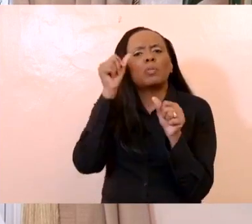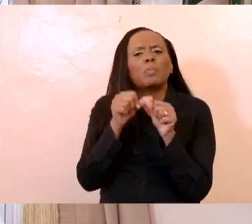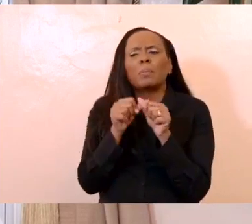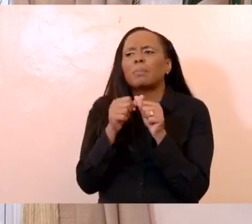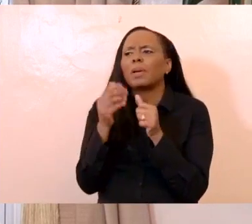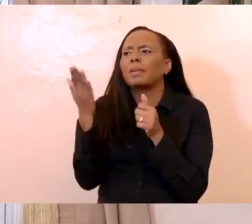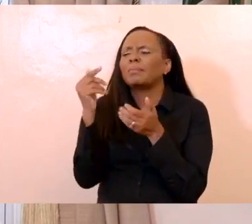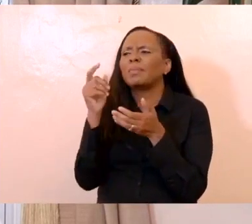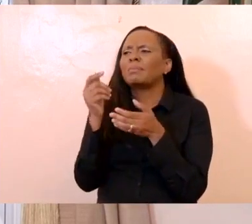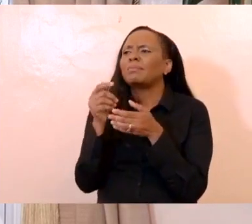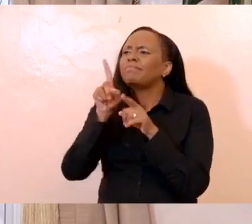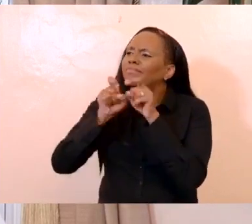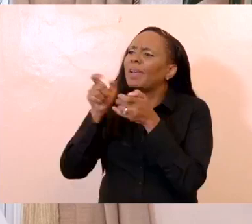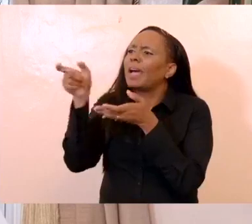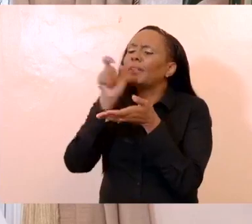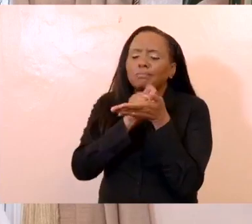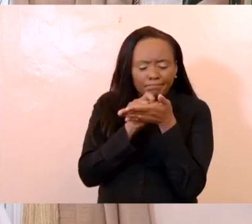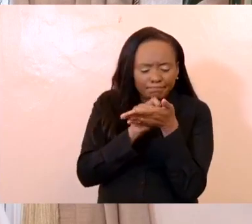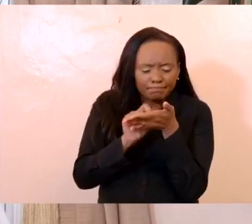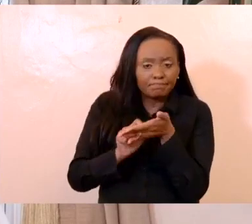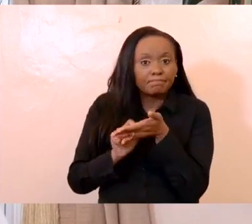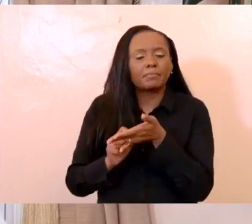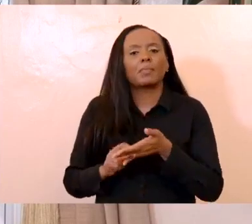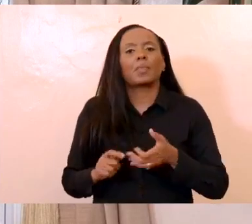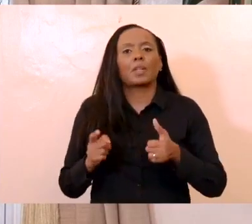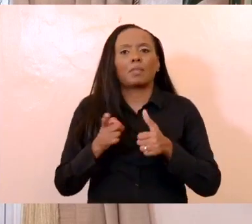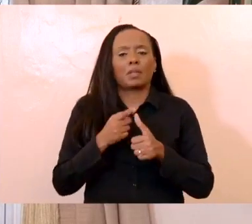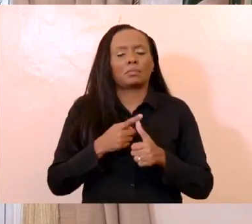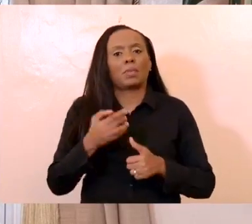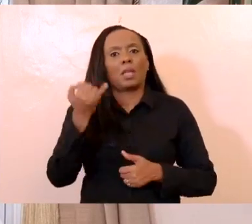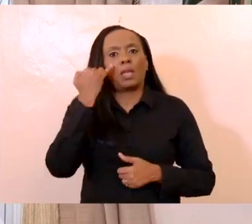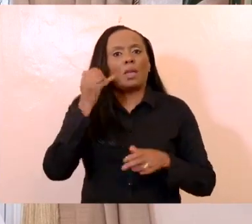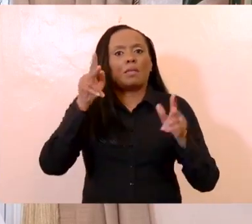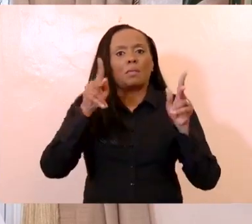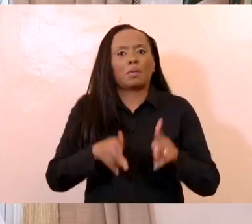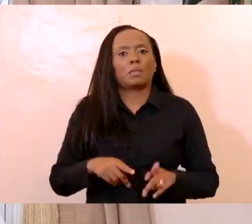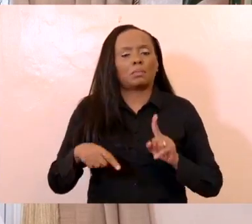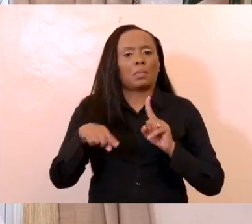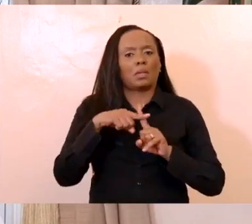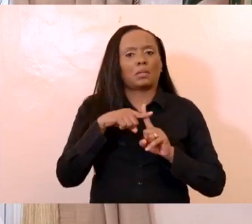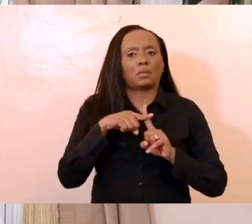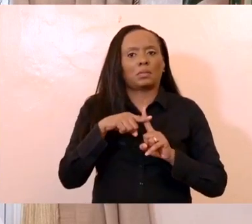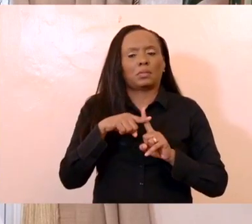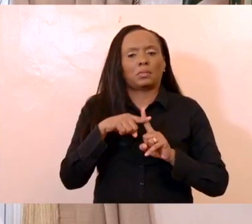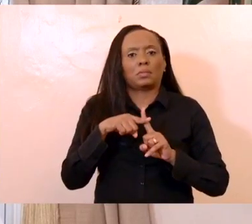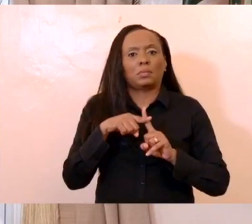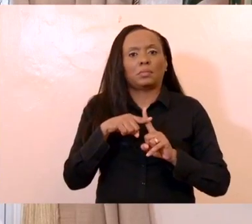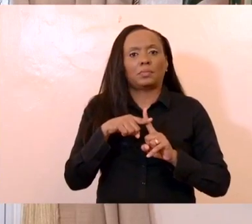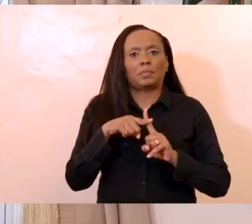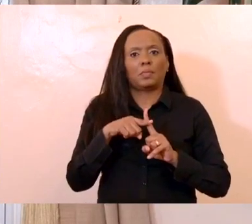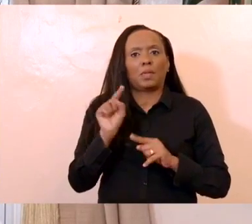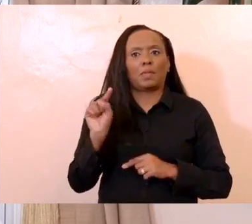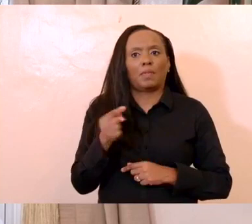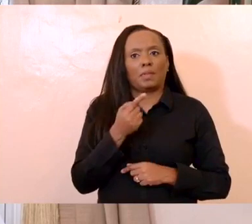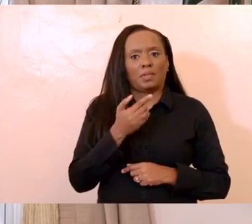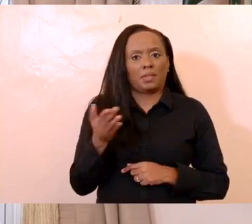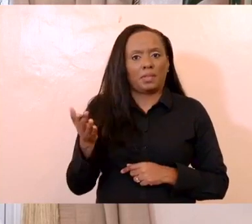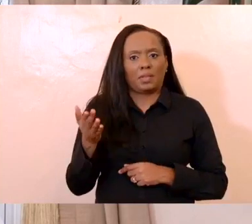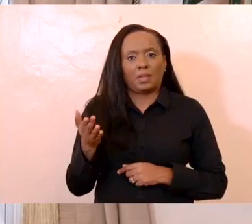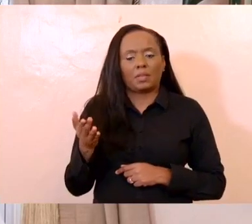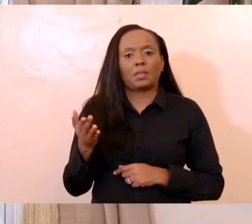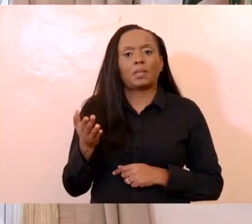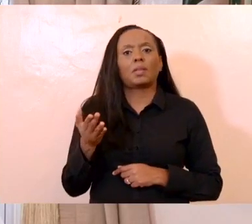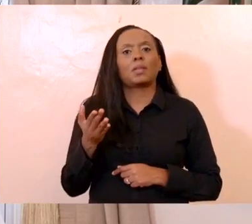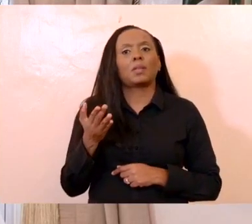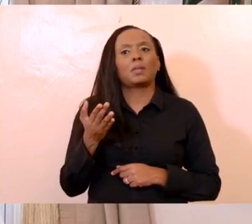So what we would do, first of all, if somebody is positive, the first thing that occurs is what's called a